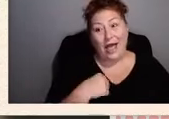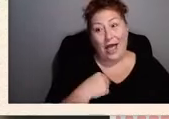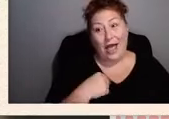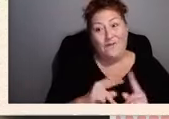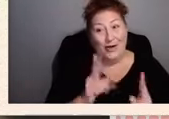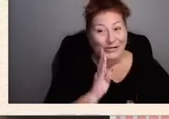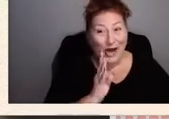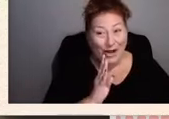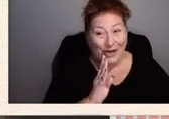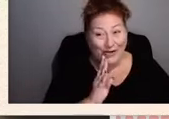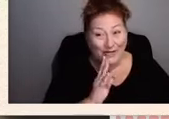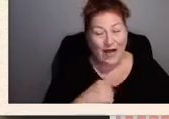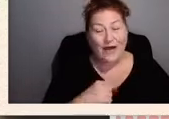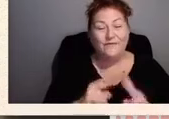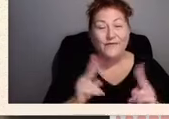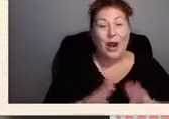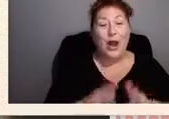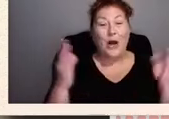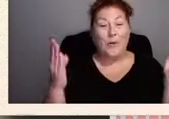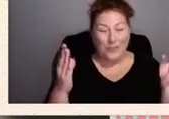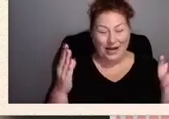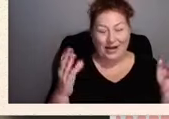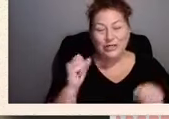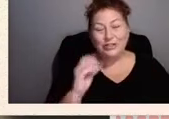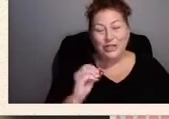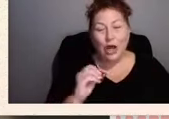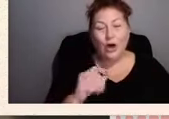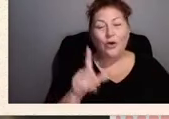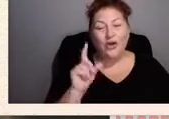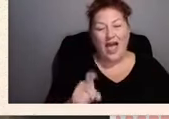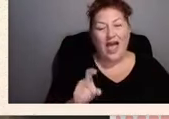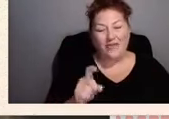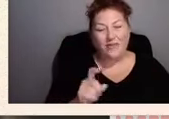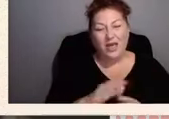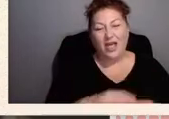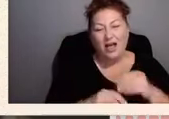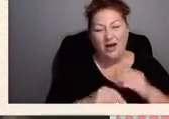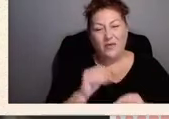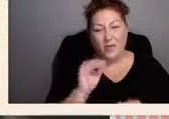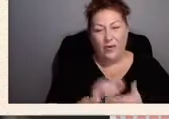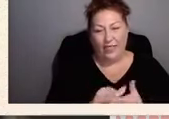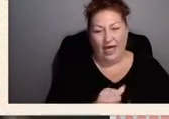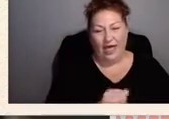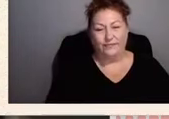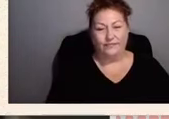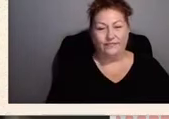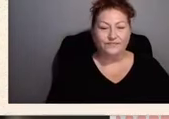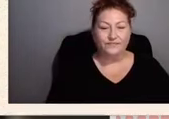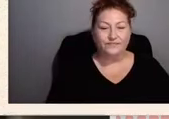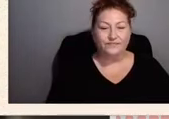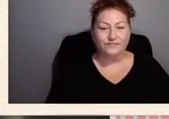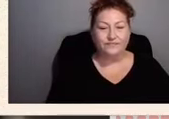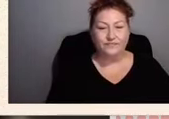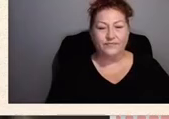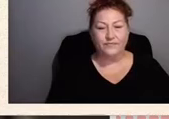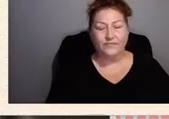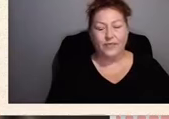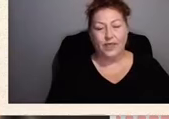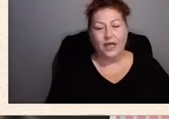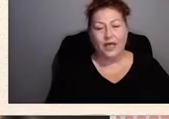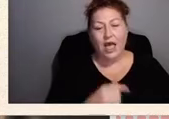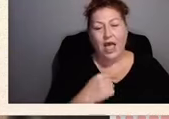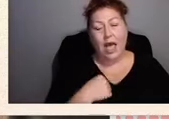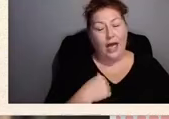very open. So you have to be comfortable with that. I'm an open book,